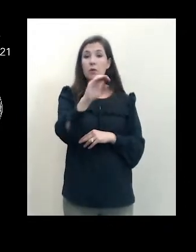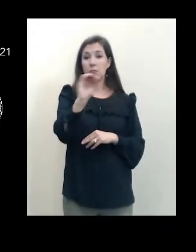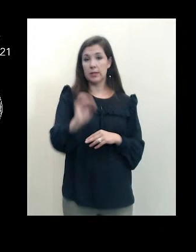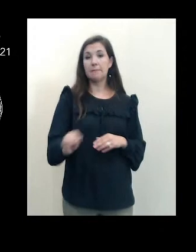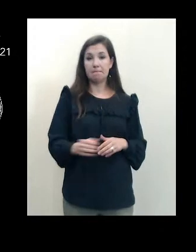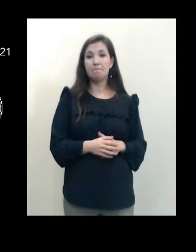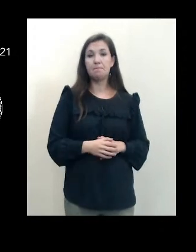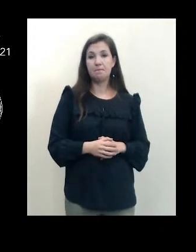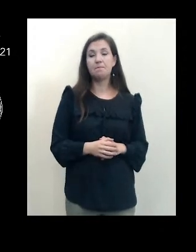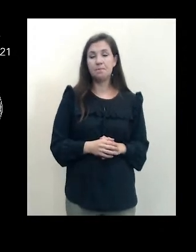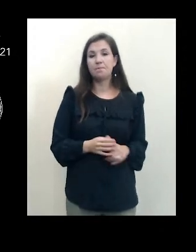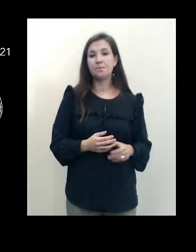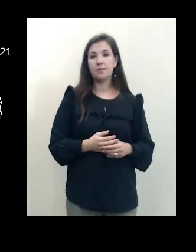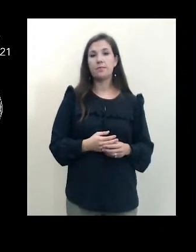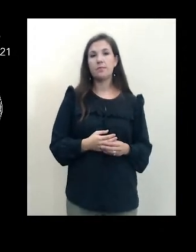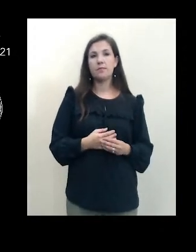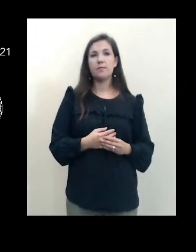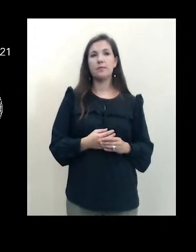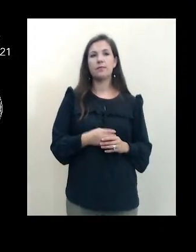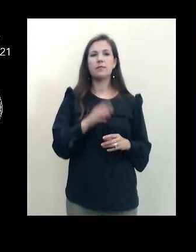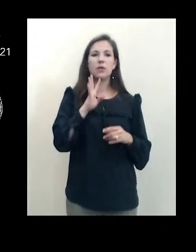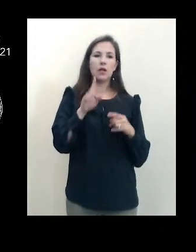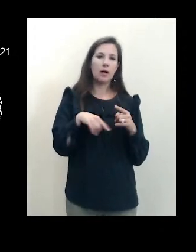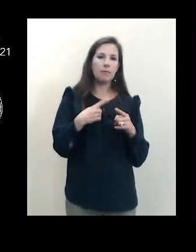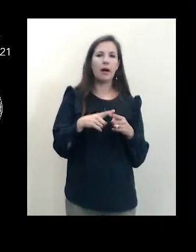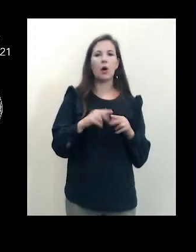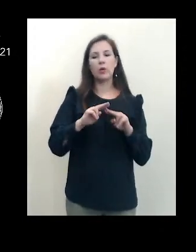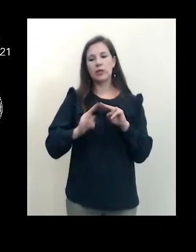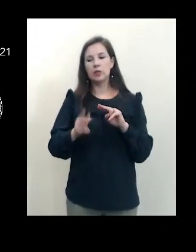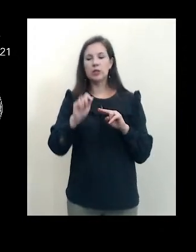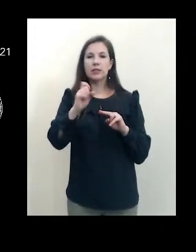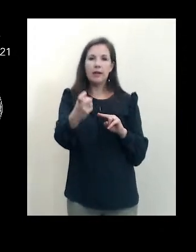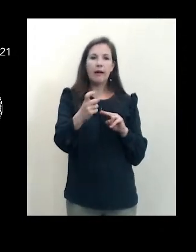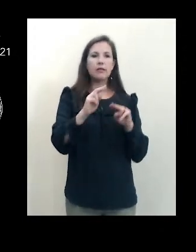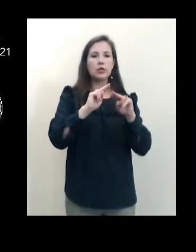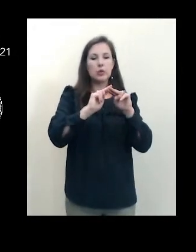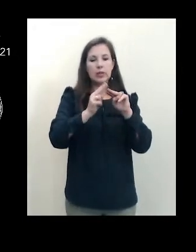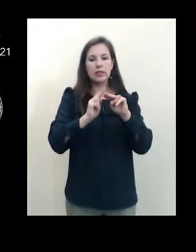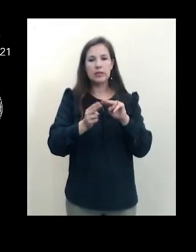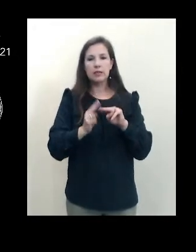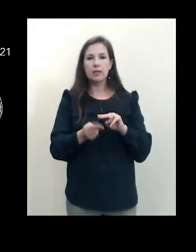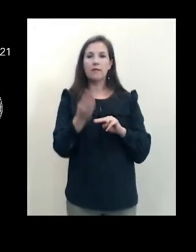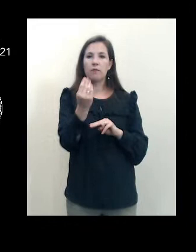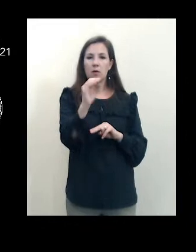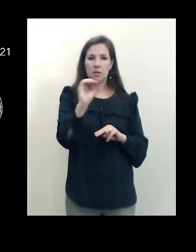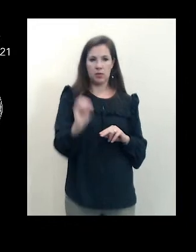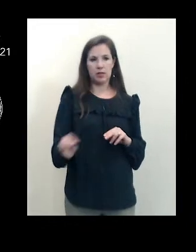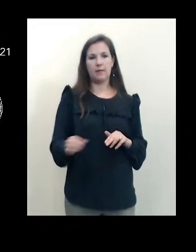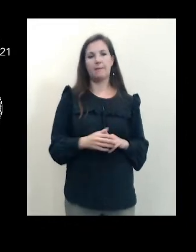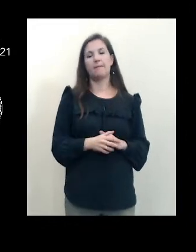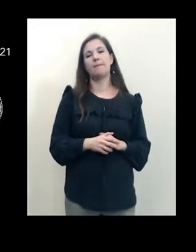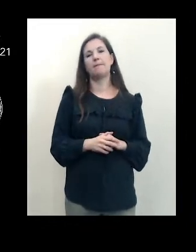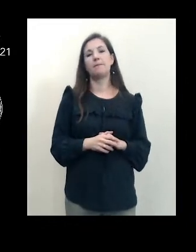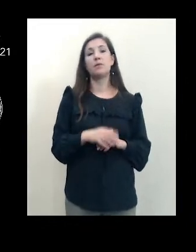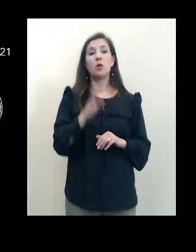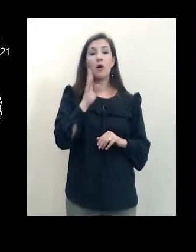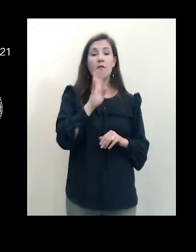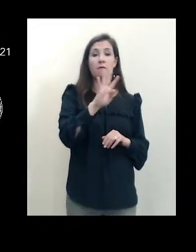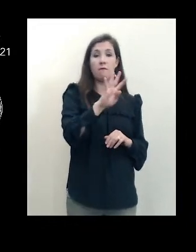14%. We've talked about how we're reducing taxes. It is decreasing 14%. It will be